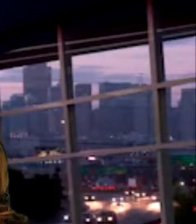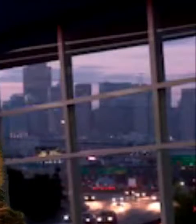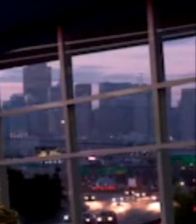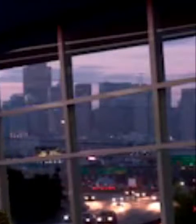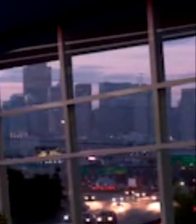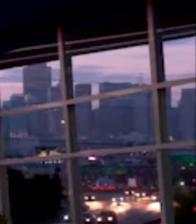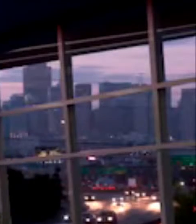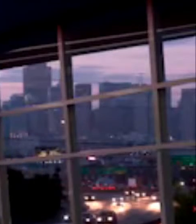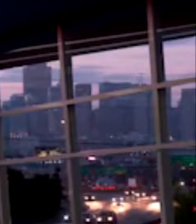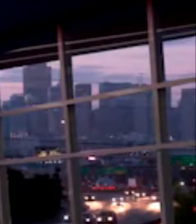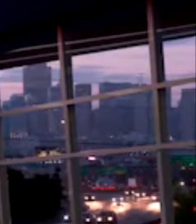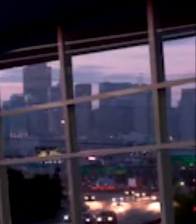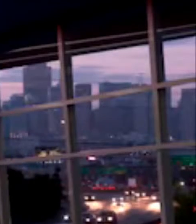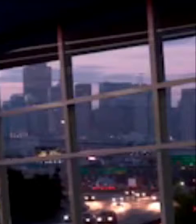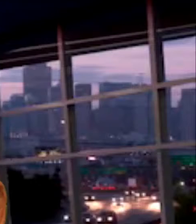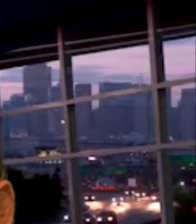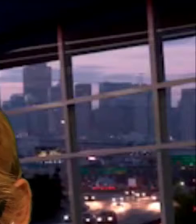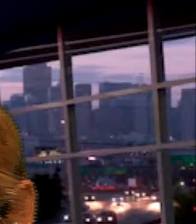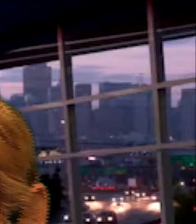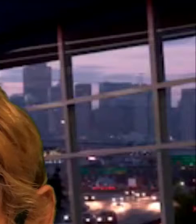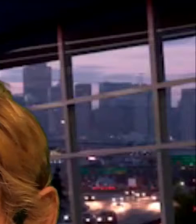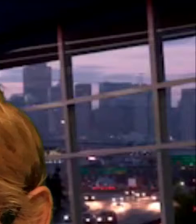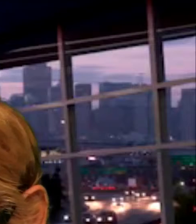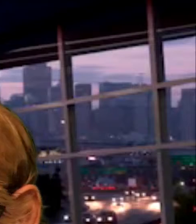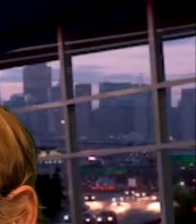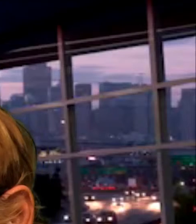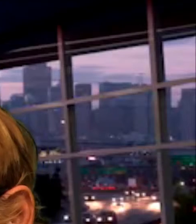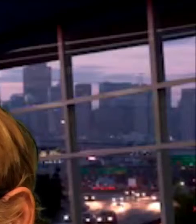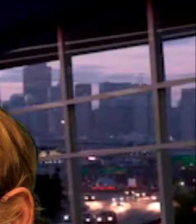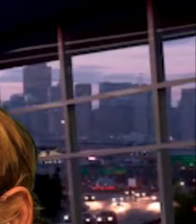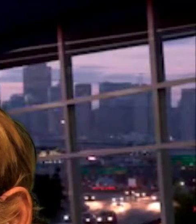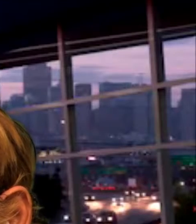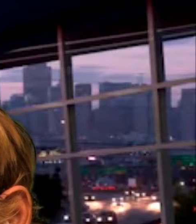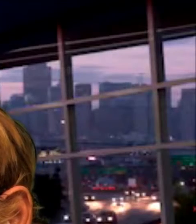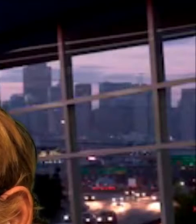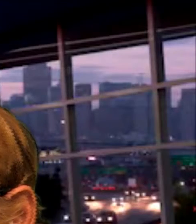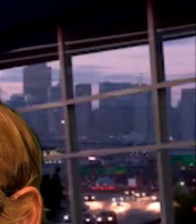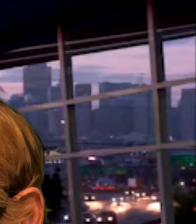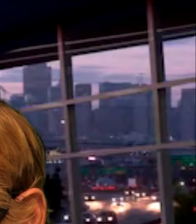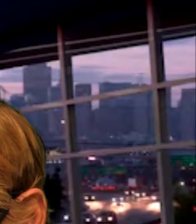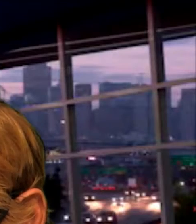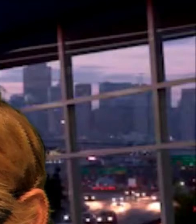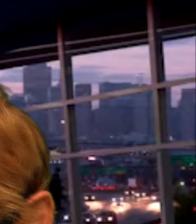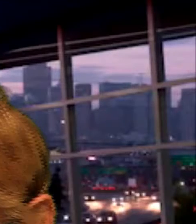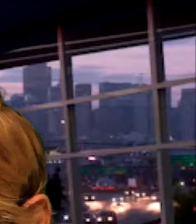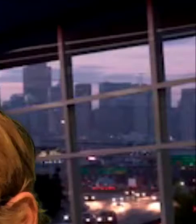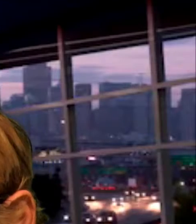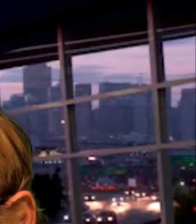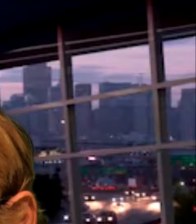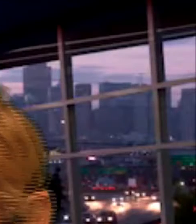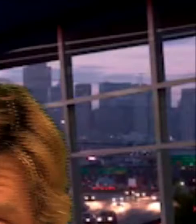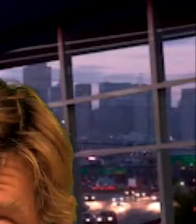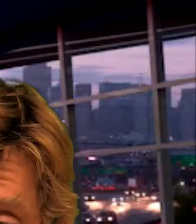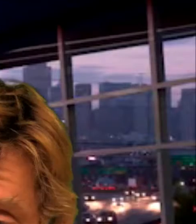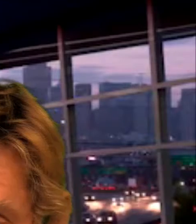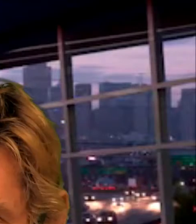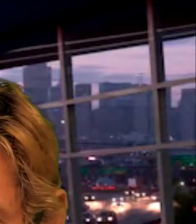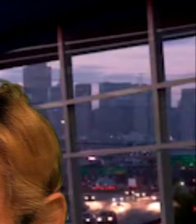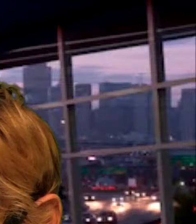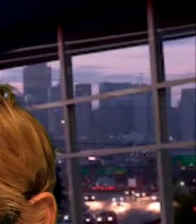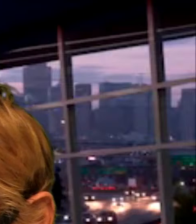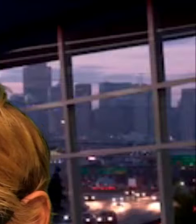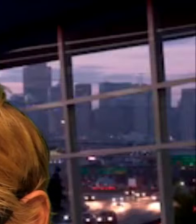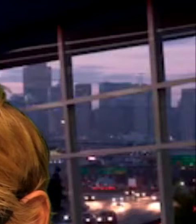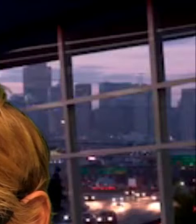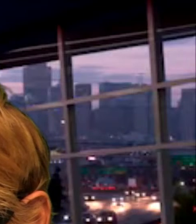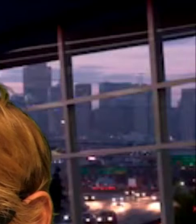out there on that. And I'm no big one on the vaccine. I don't think it's it's going to